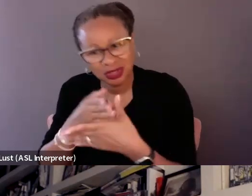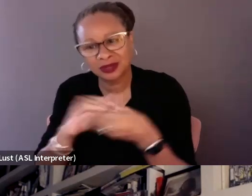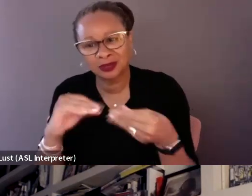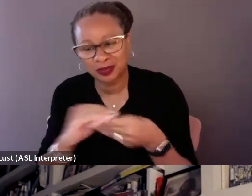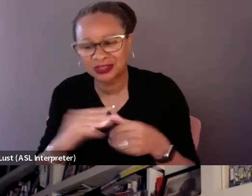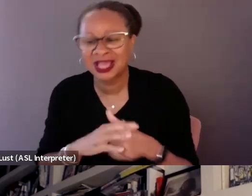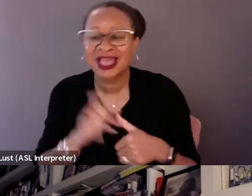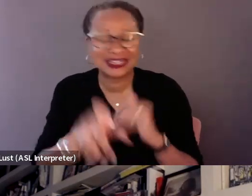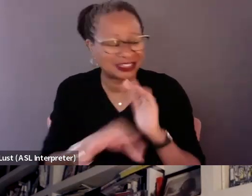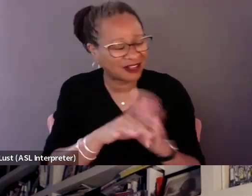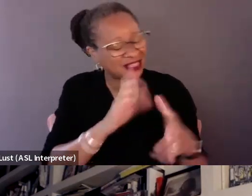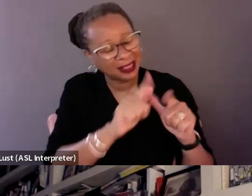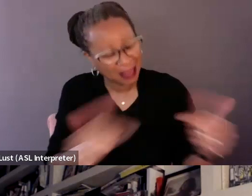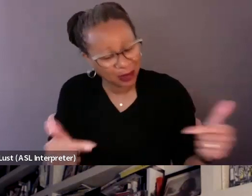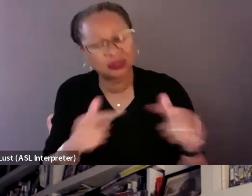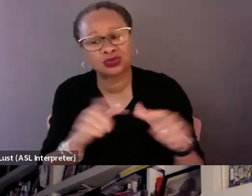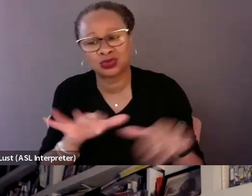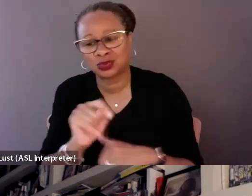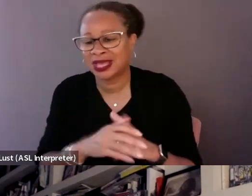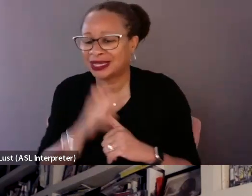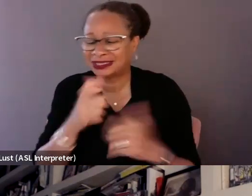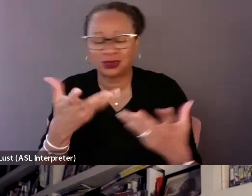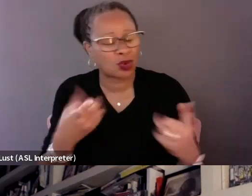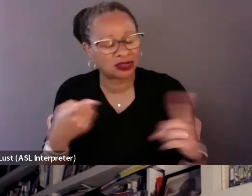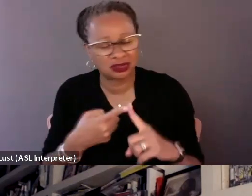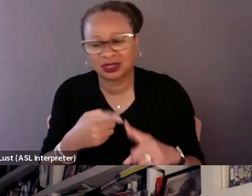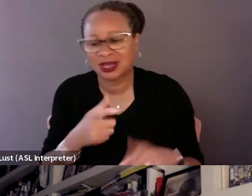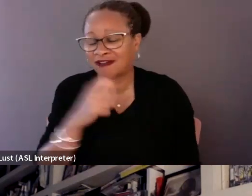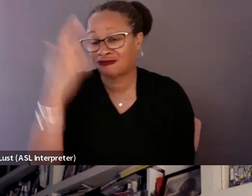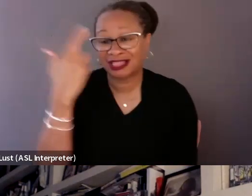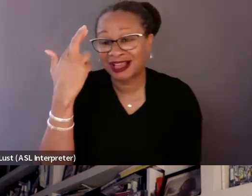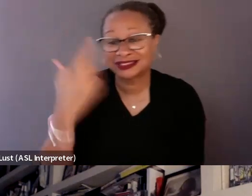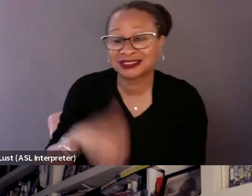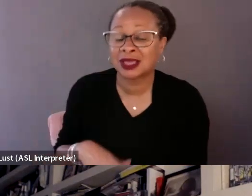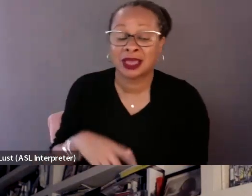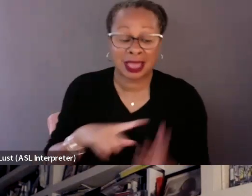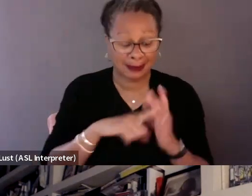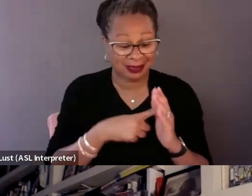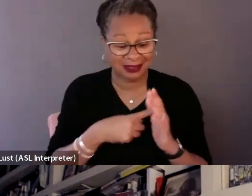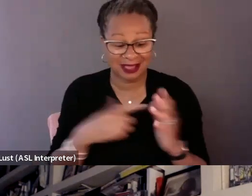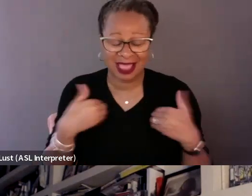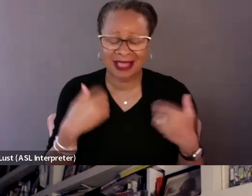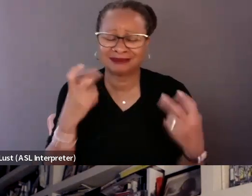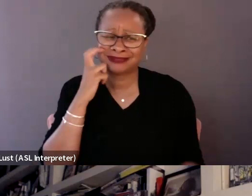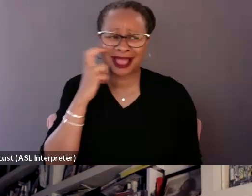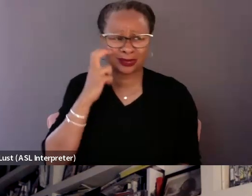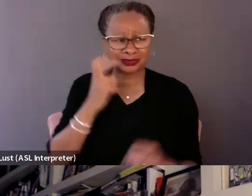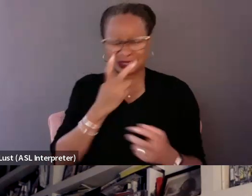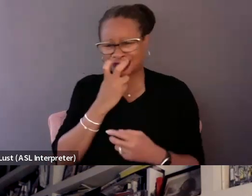the language to do that. I didn't want it. I realized at the beginning I had doubts about making